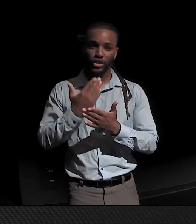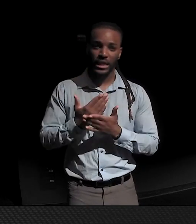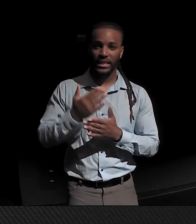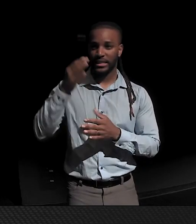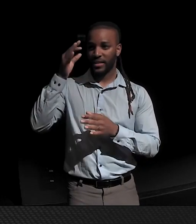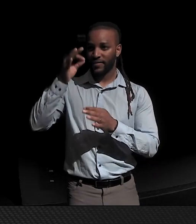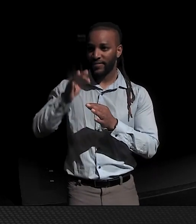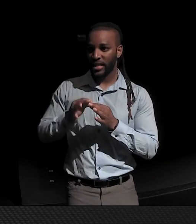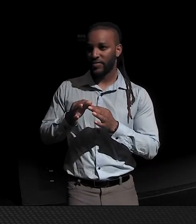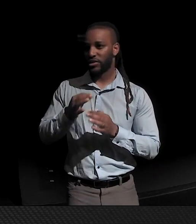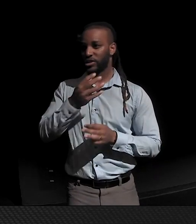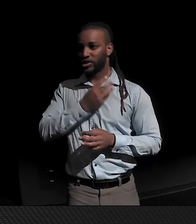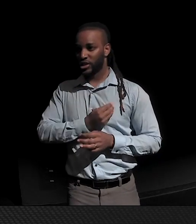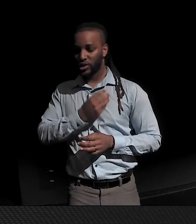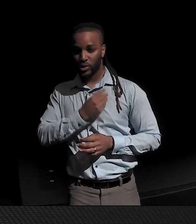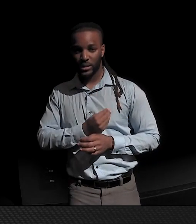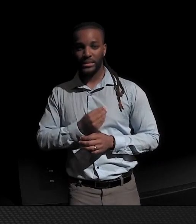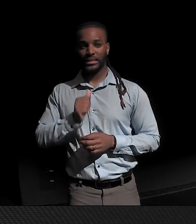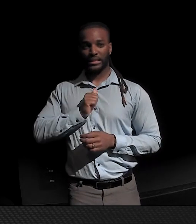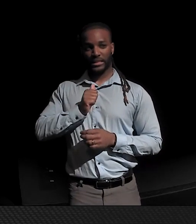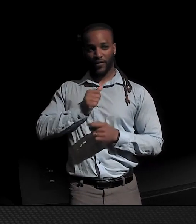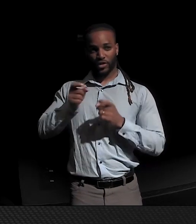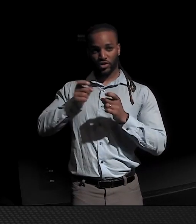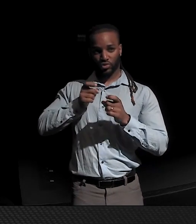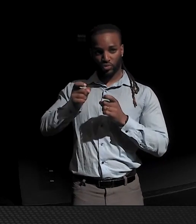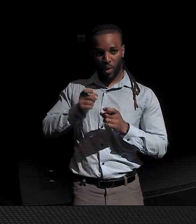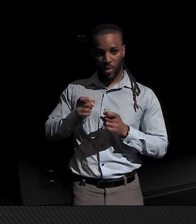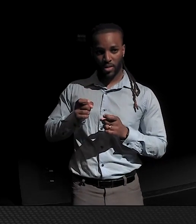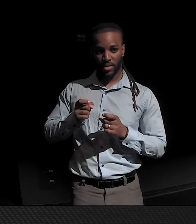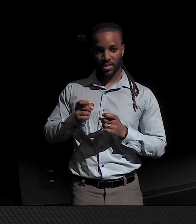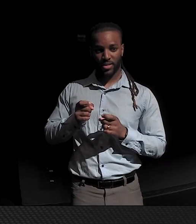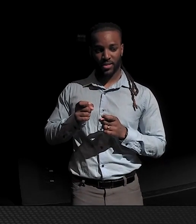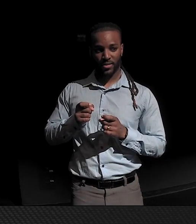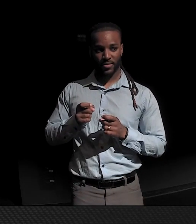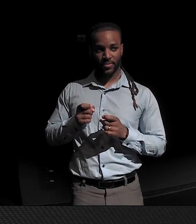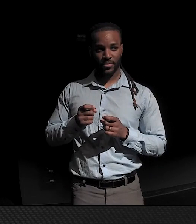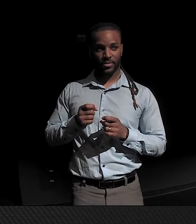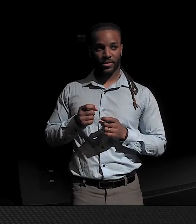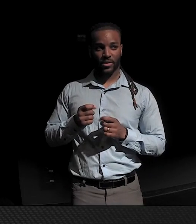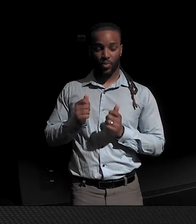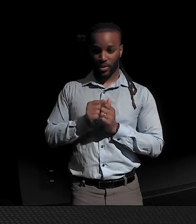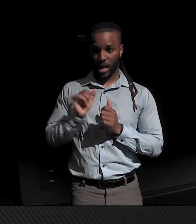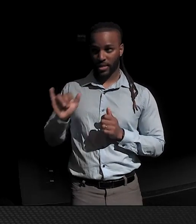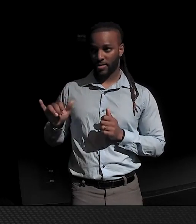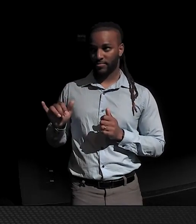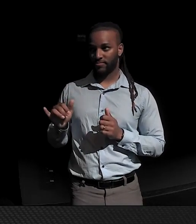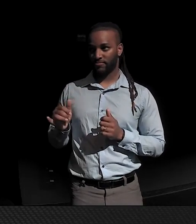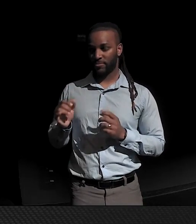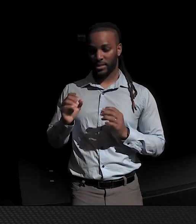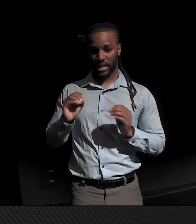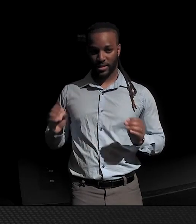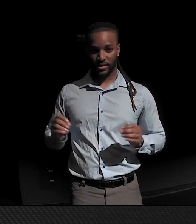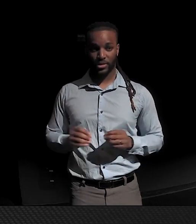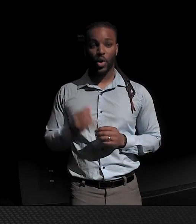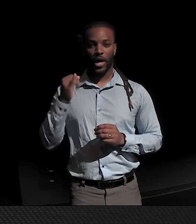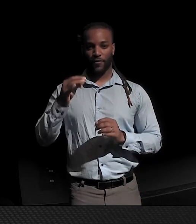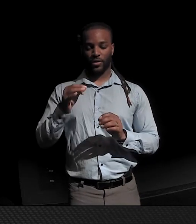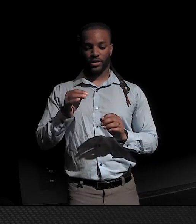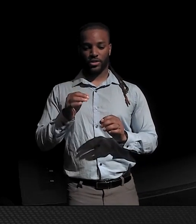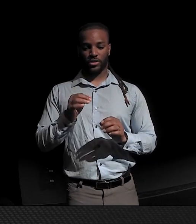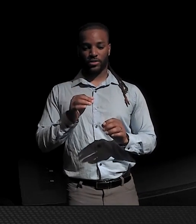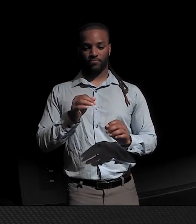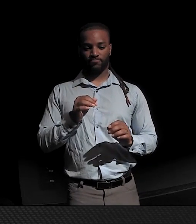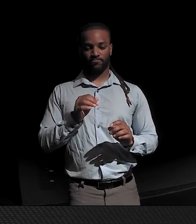faithfulness, gentleness, self-control. And against such things, there is no law. So if we zoom out of that for a little